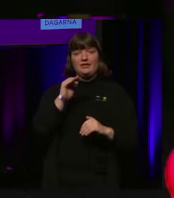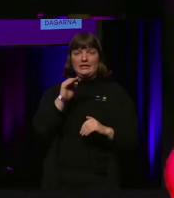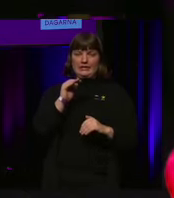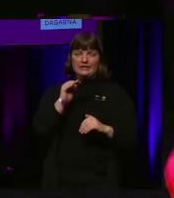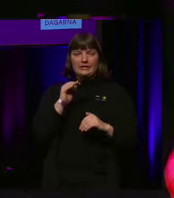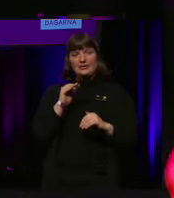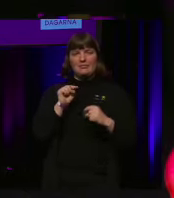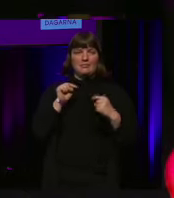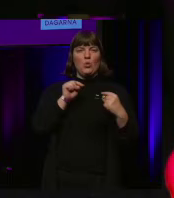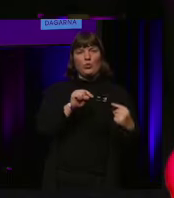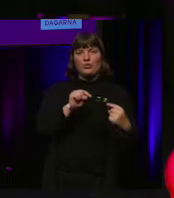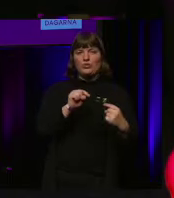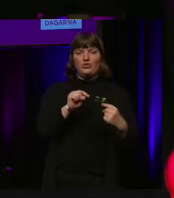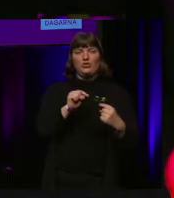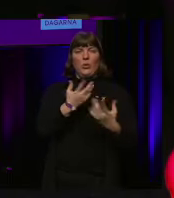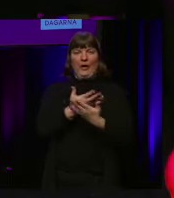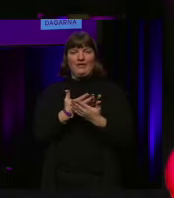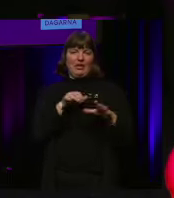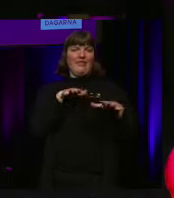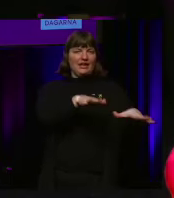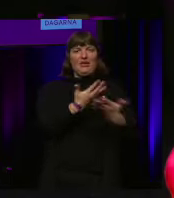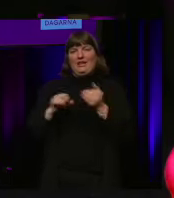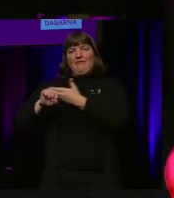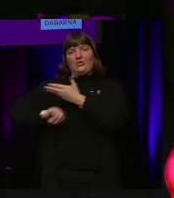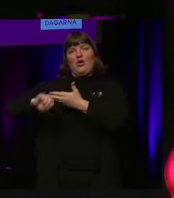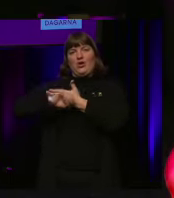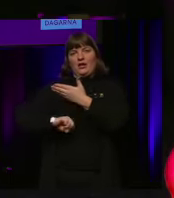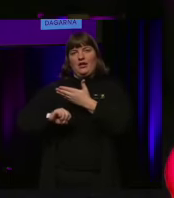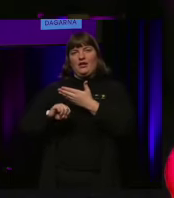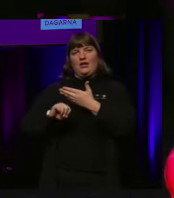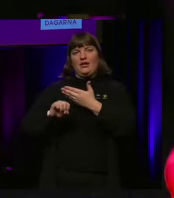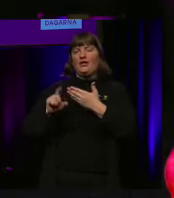offensive rather than defensive in our approach.